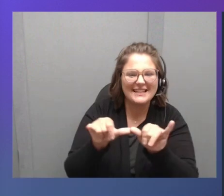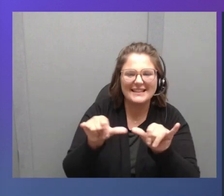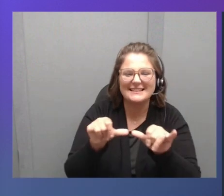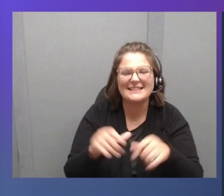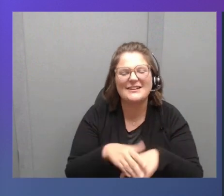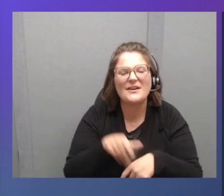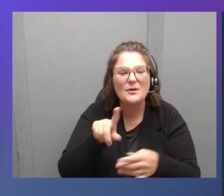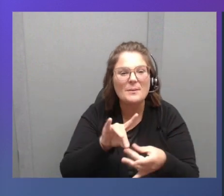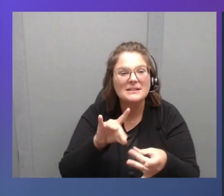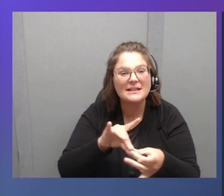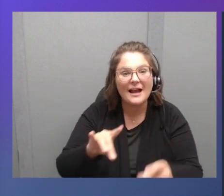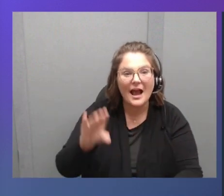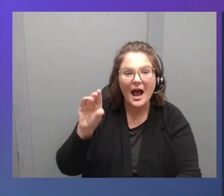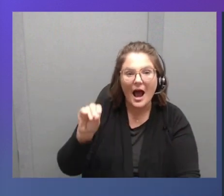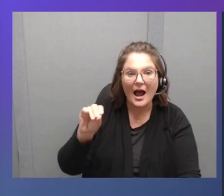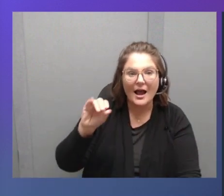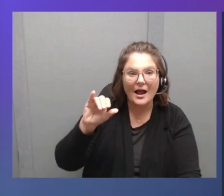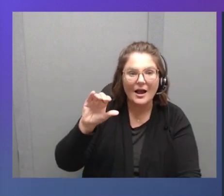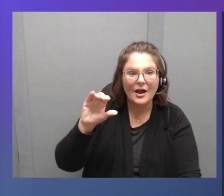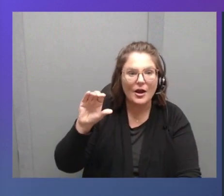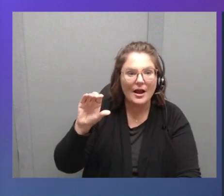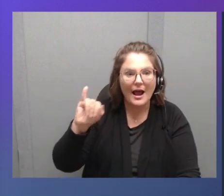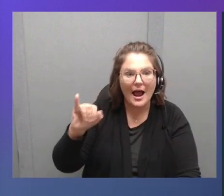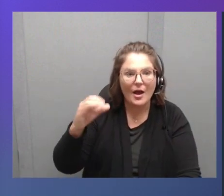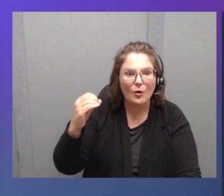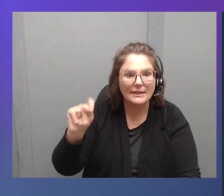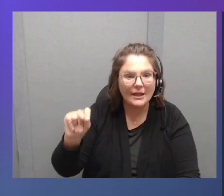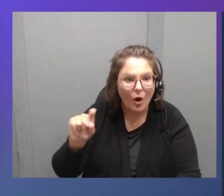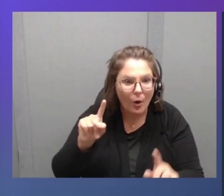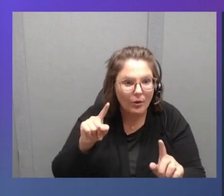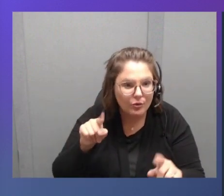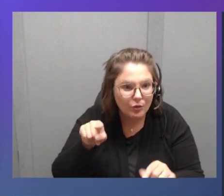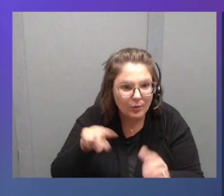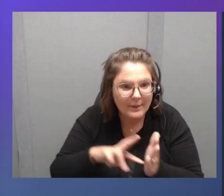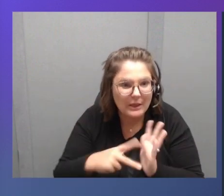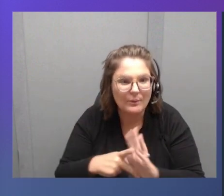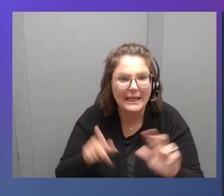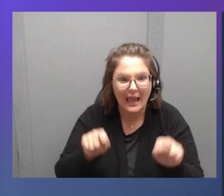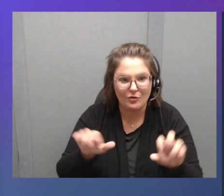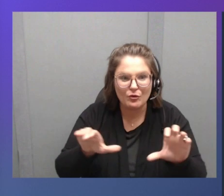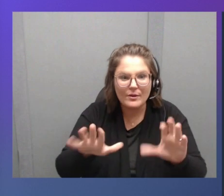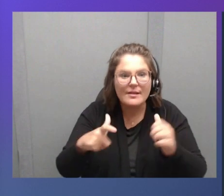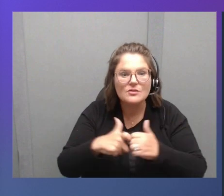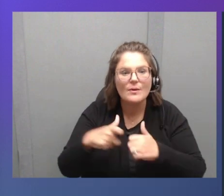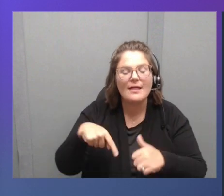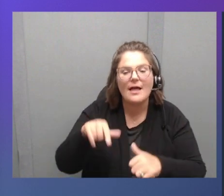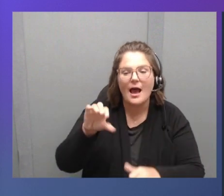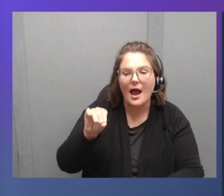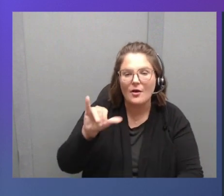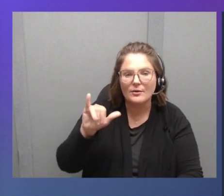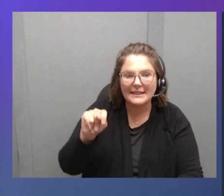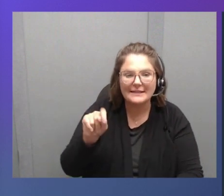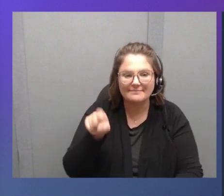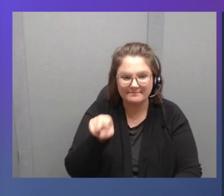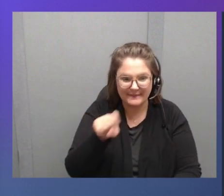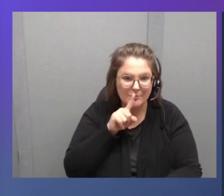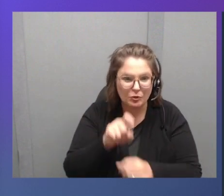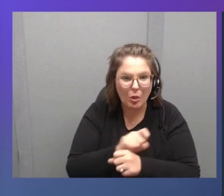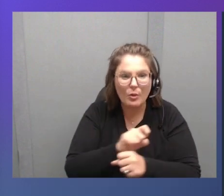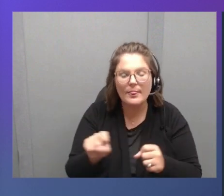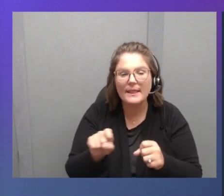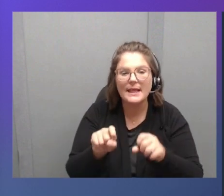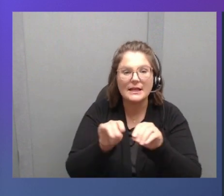and then something just clicks in the brain like, wait a minute, we can actually do this with IoT? Yeah. Wow. Yeah, absolutely. So deployments to